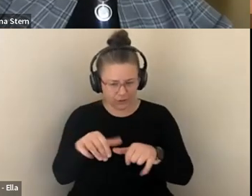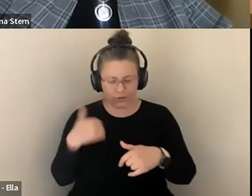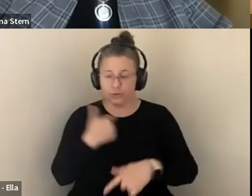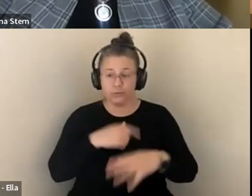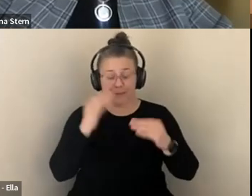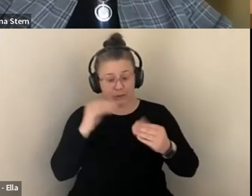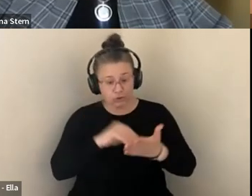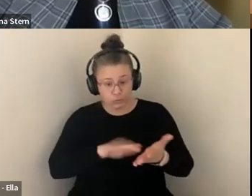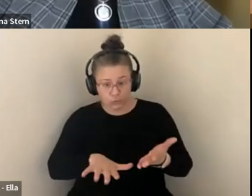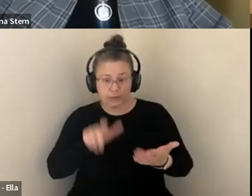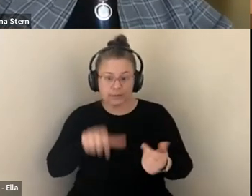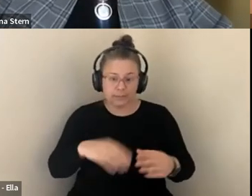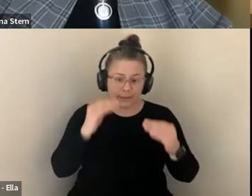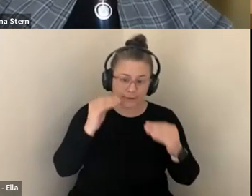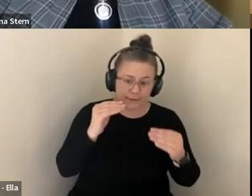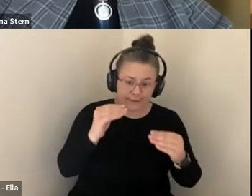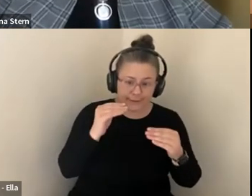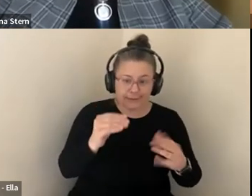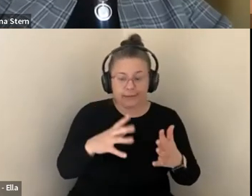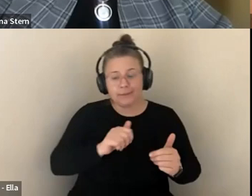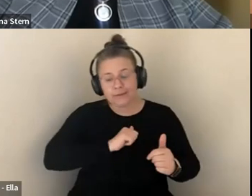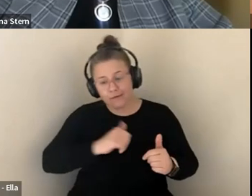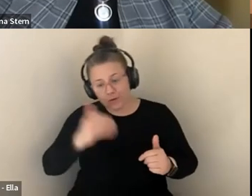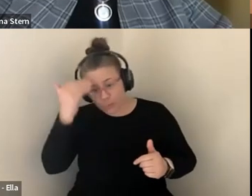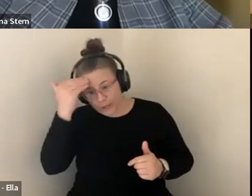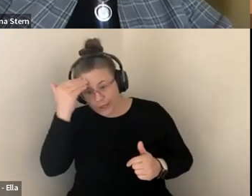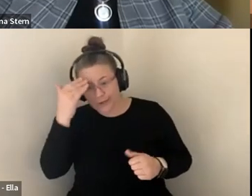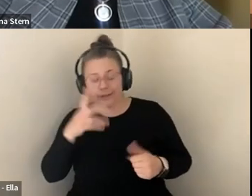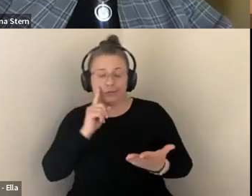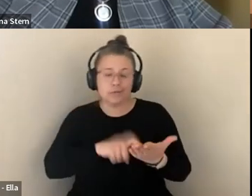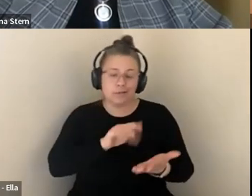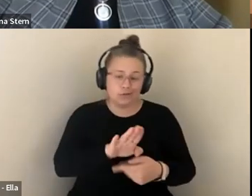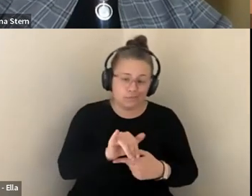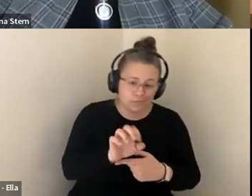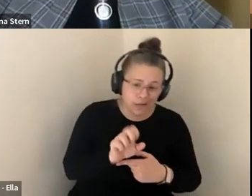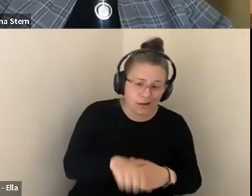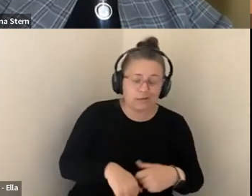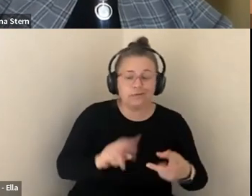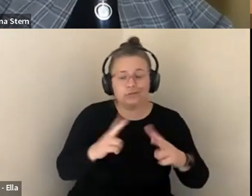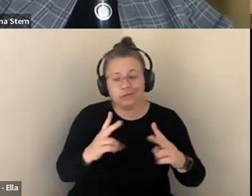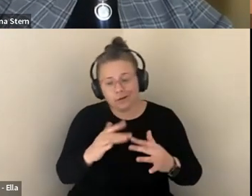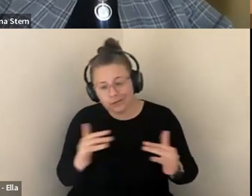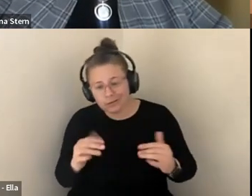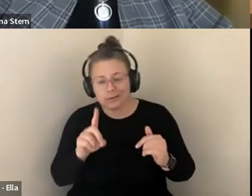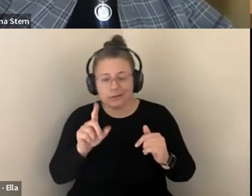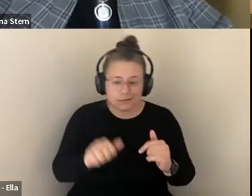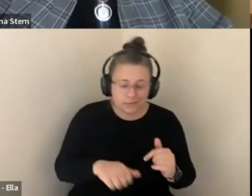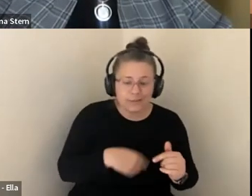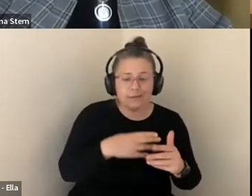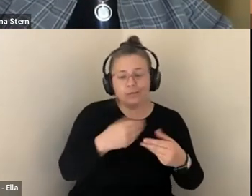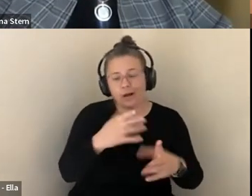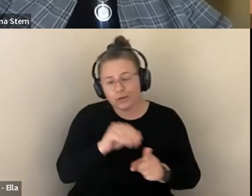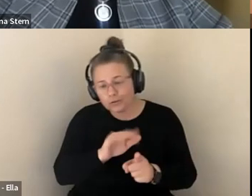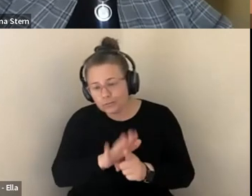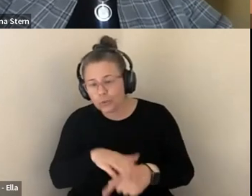of the history of the disability, that eugenics and disability, and we have to give them exposure. We have to teach them counseling and communication skills to begin to work